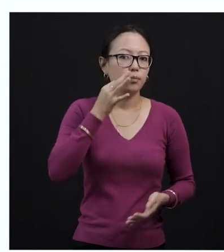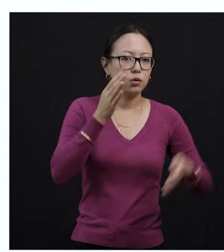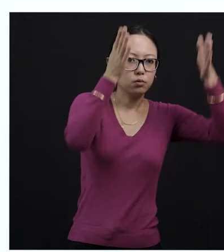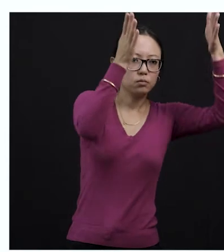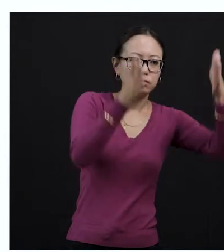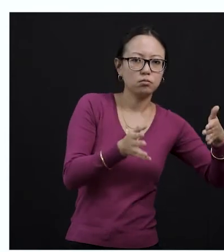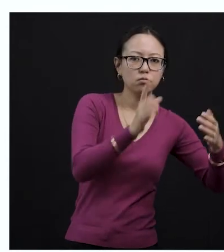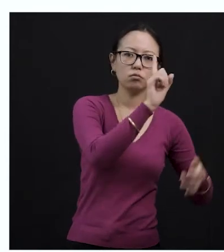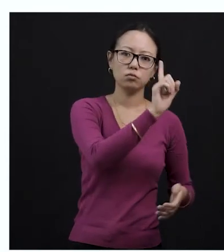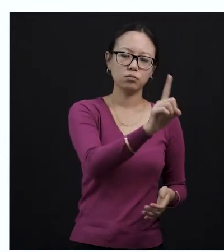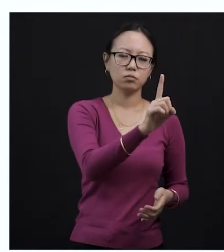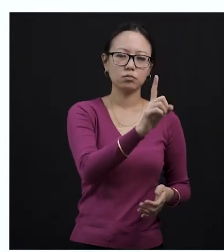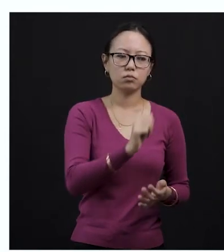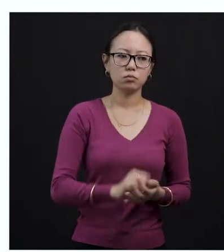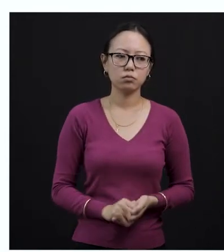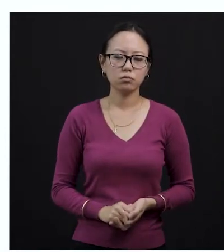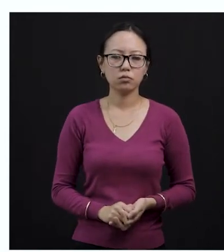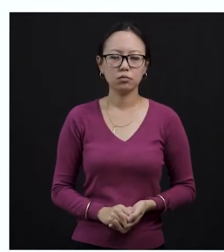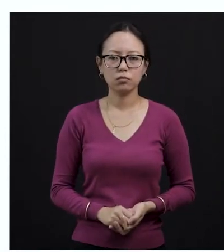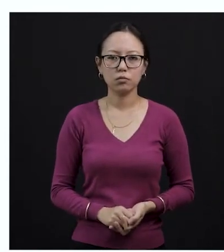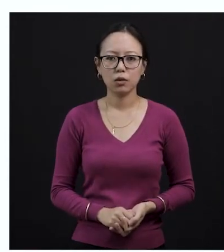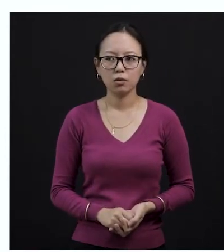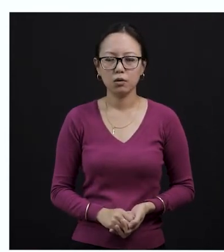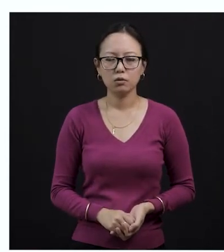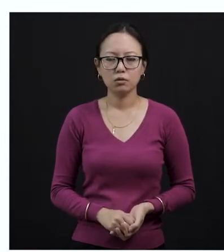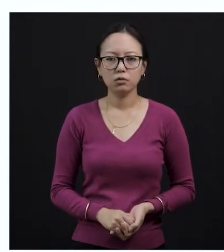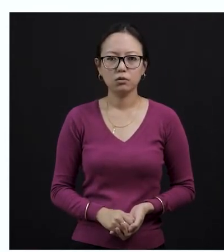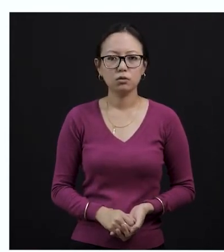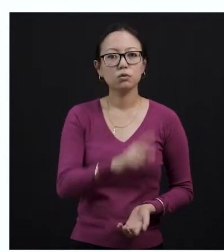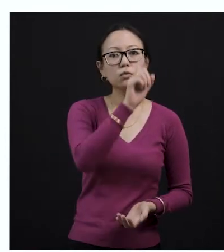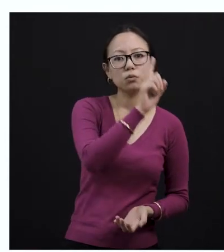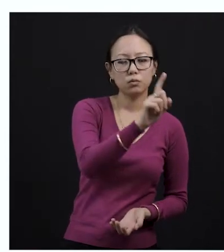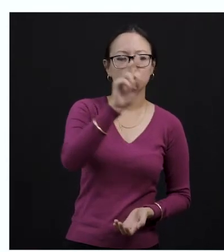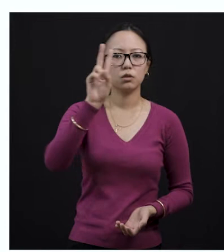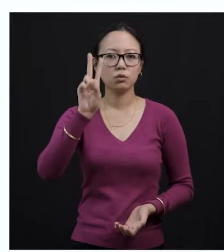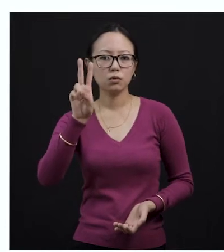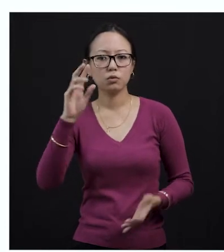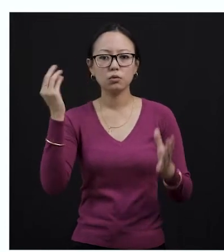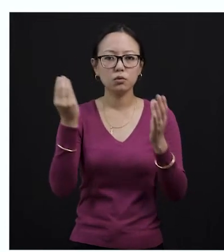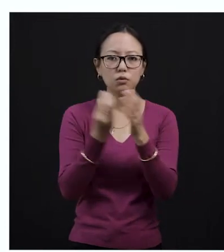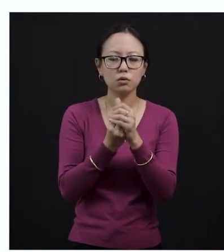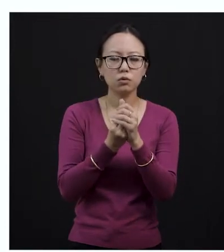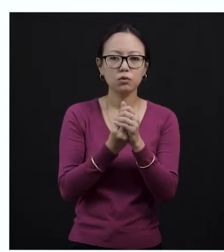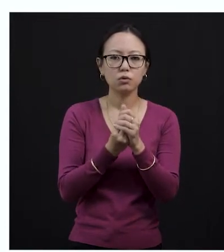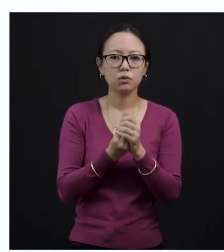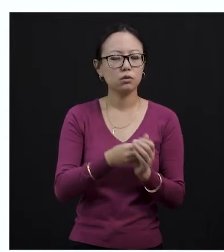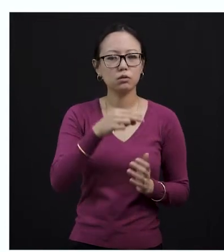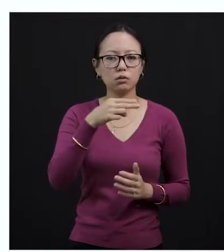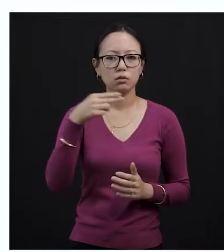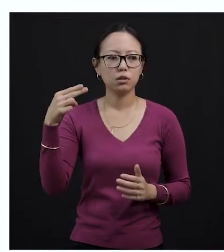write 1 because we have only 1/10. All right, children? So in the same